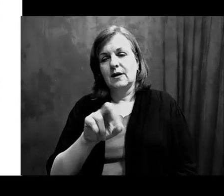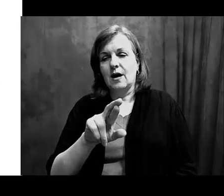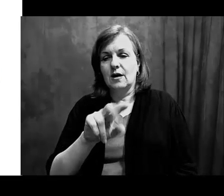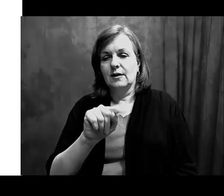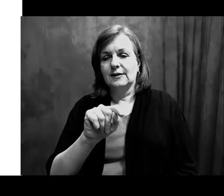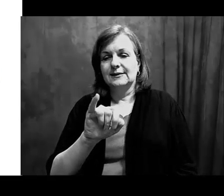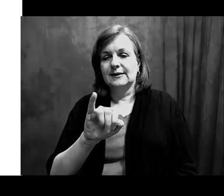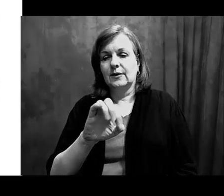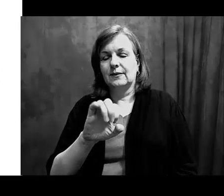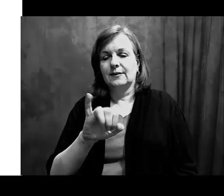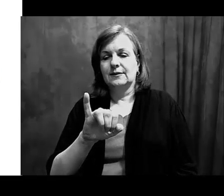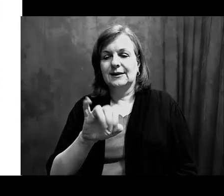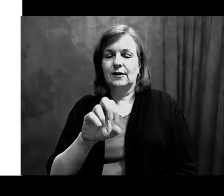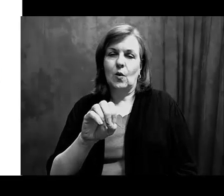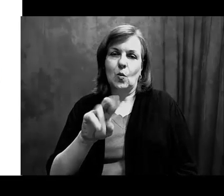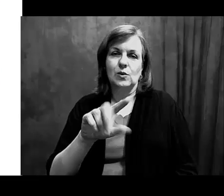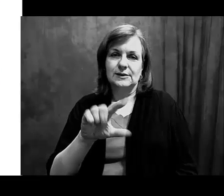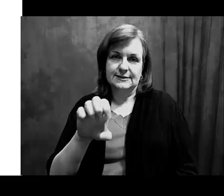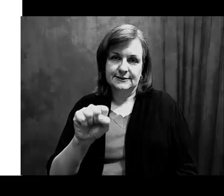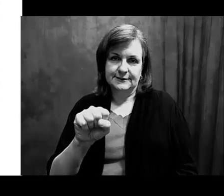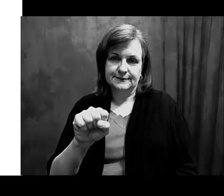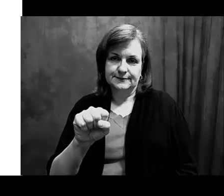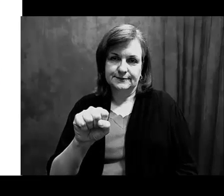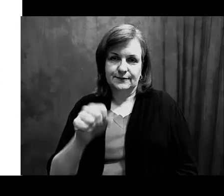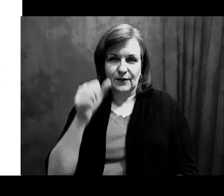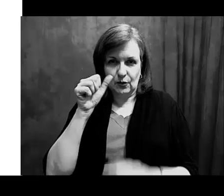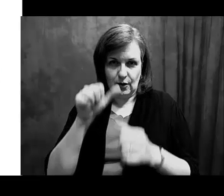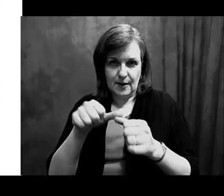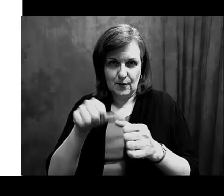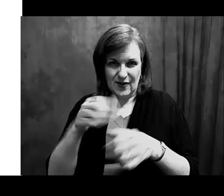are known as arterioles.